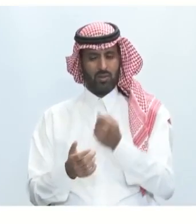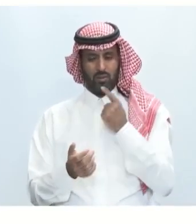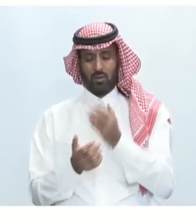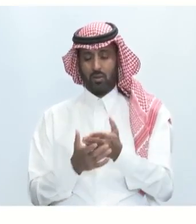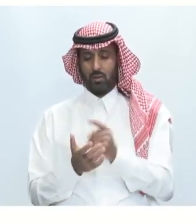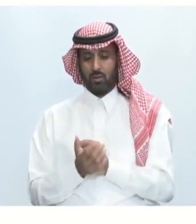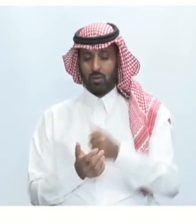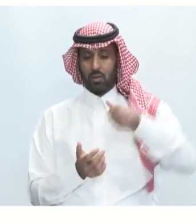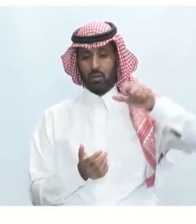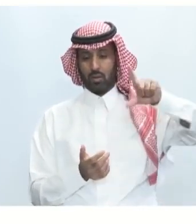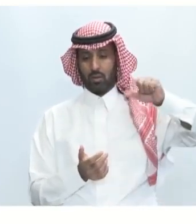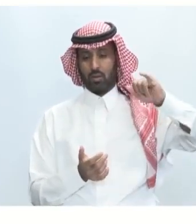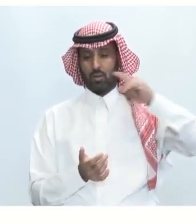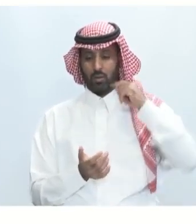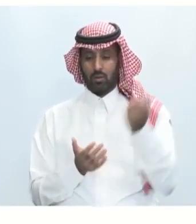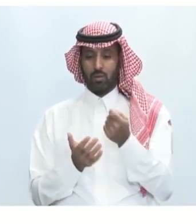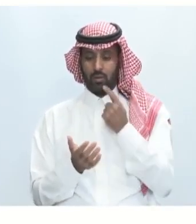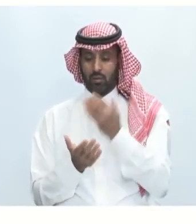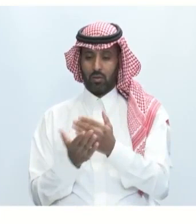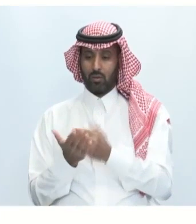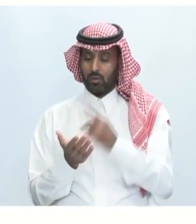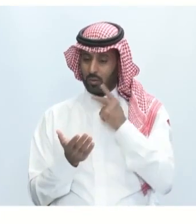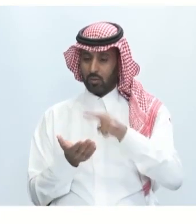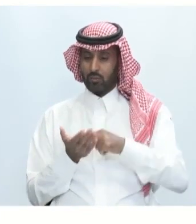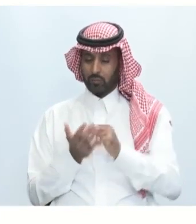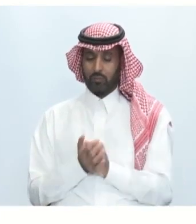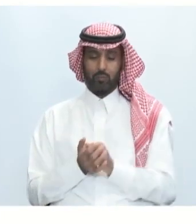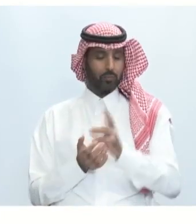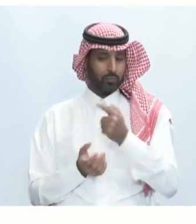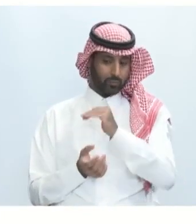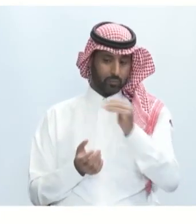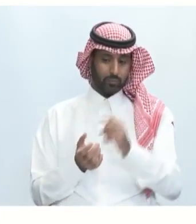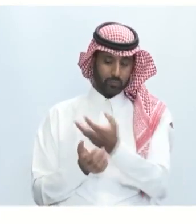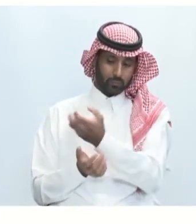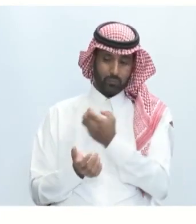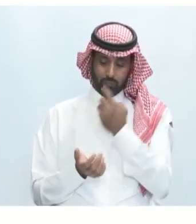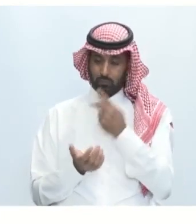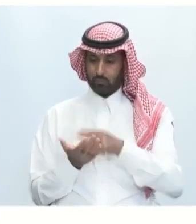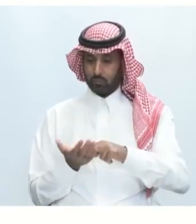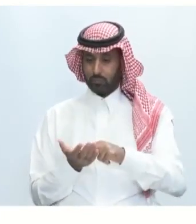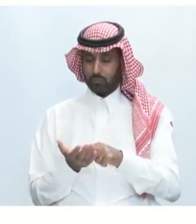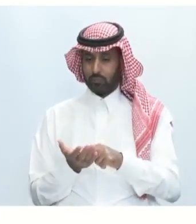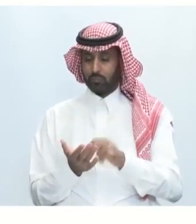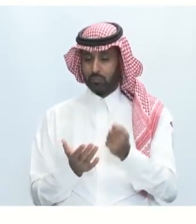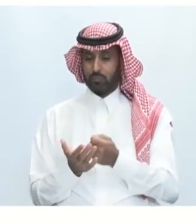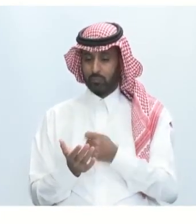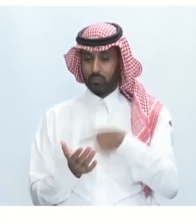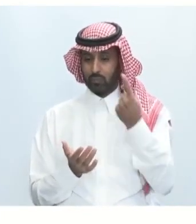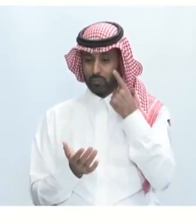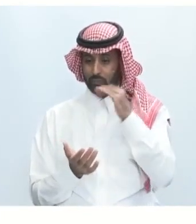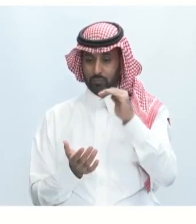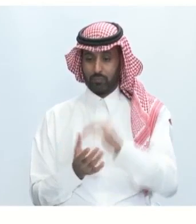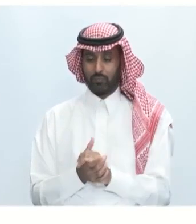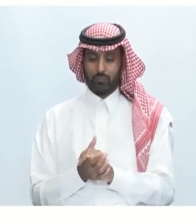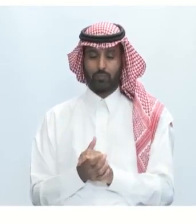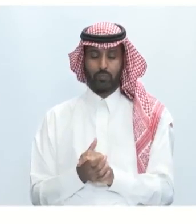letter for him. So this is an easy question. In which sentence does Adil get a letter? It's the first sentence. Of